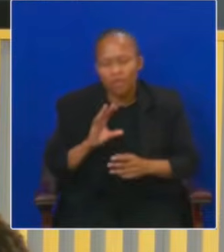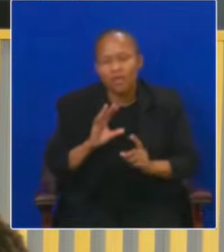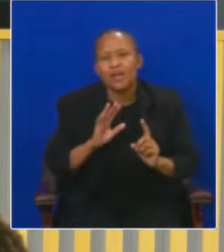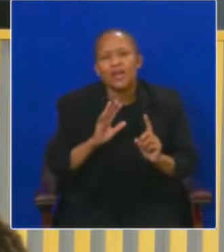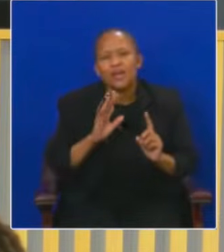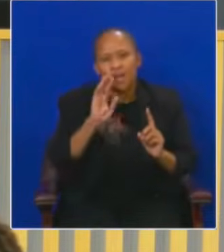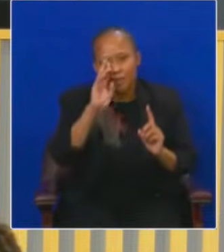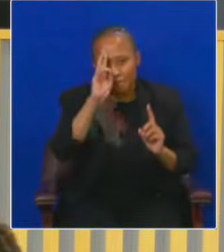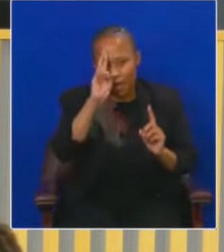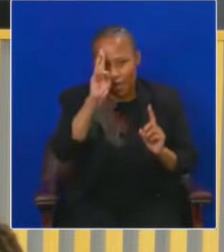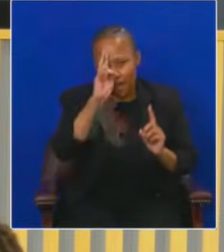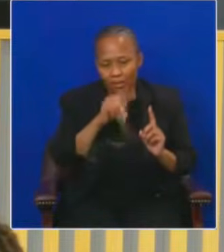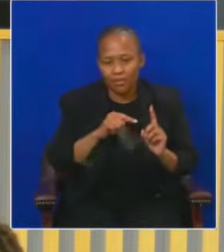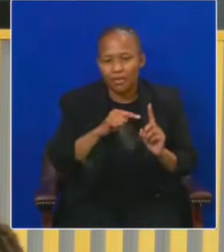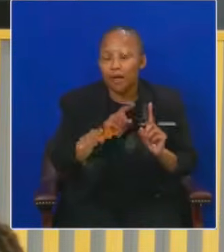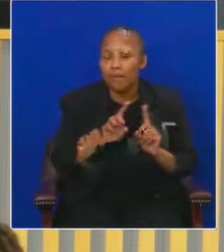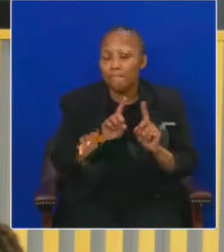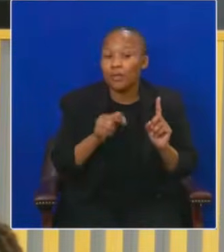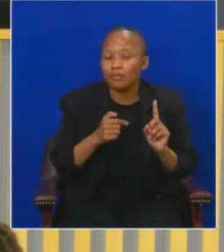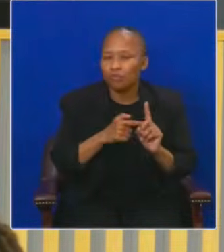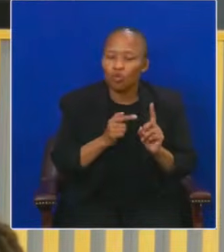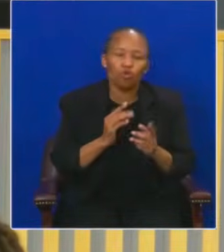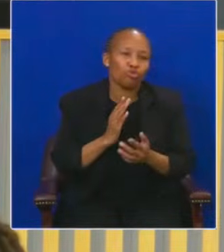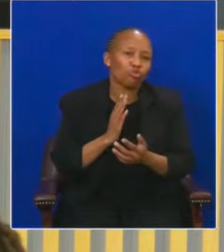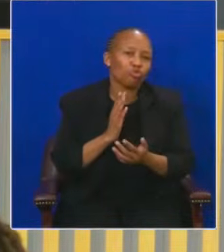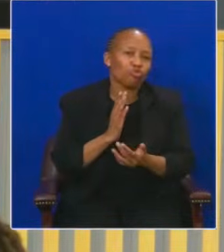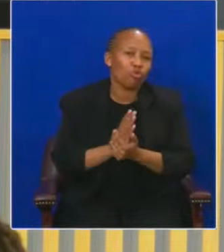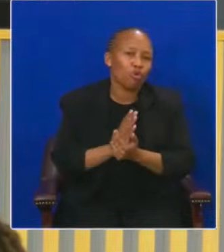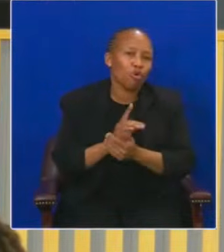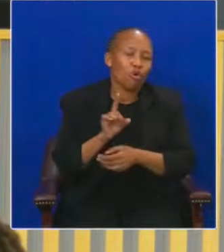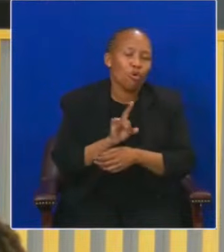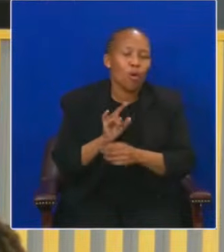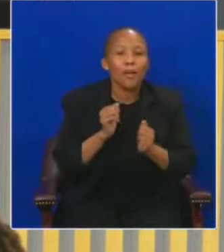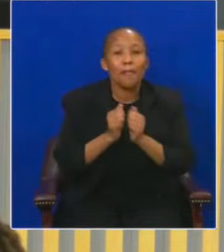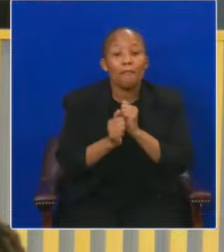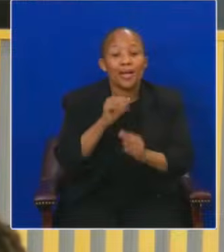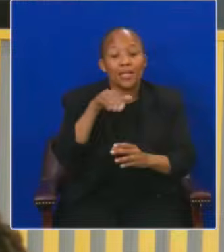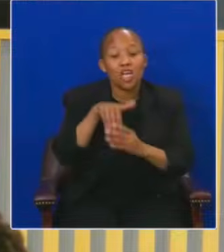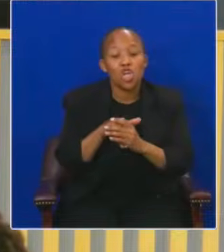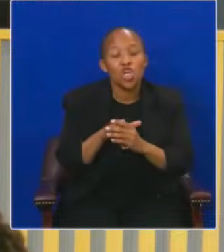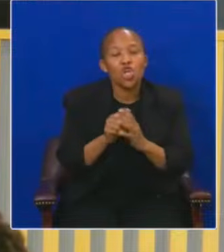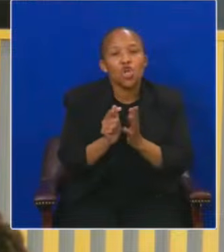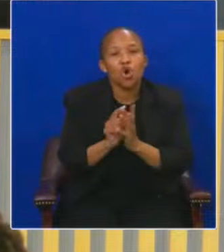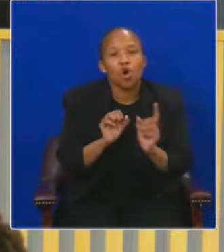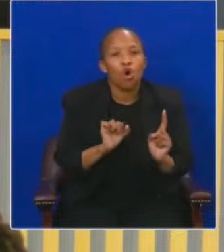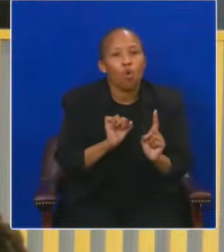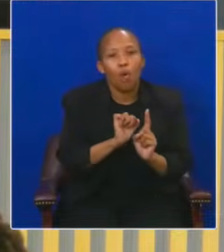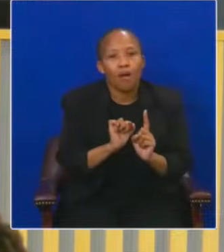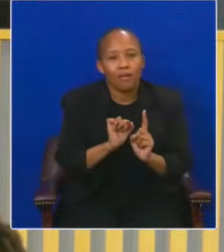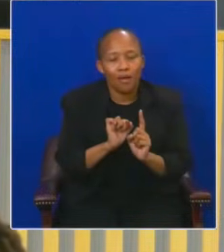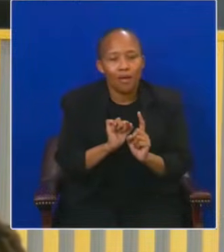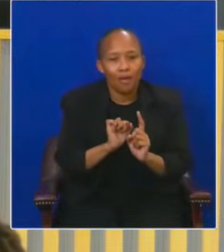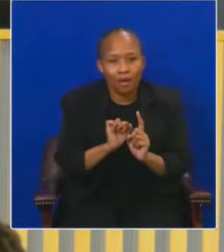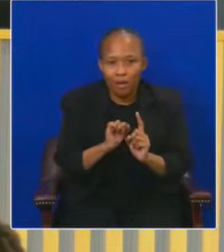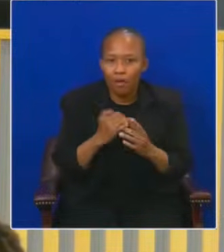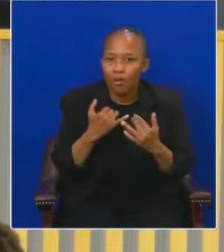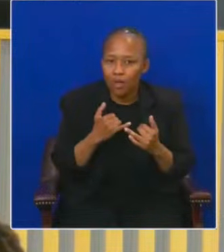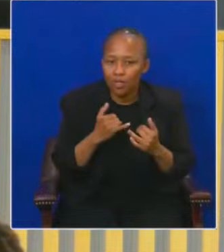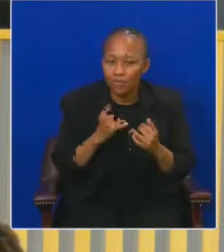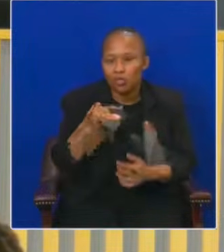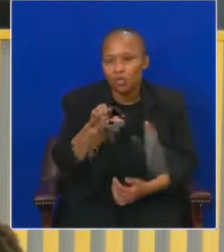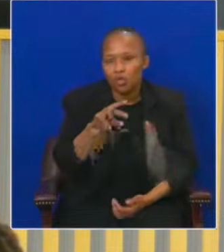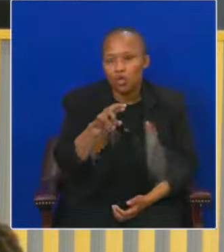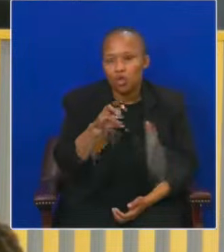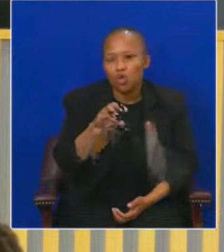assured me that his brother-in-law was remanded to Groenpunt and his name